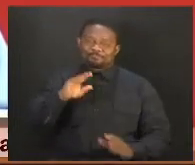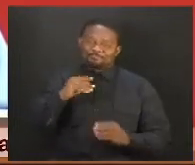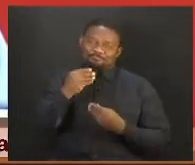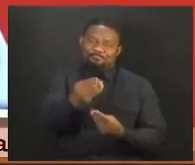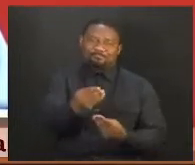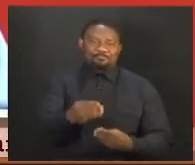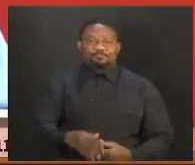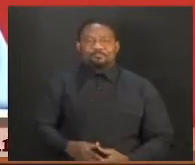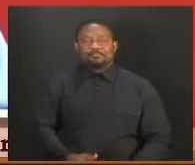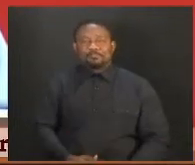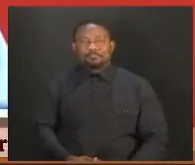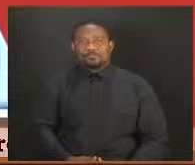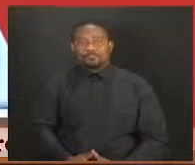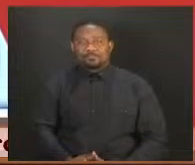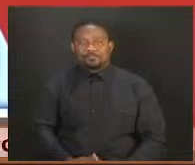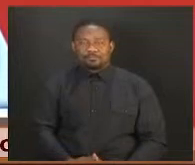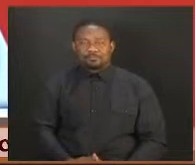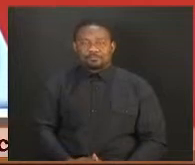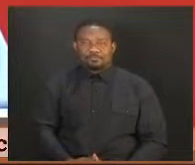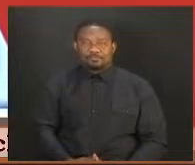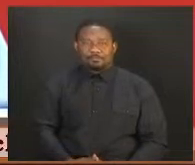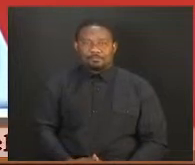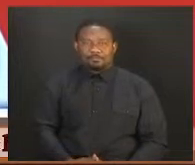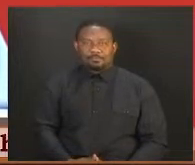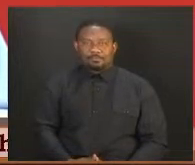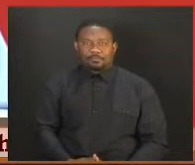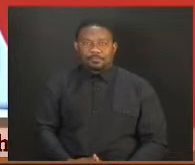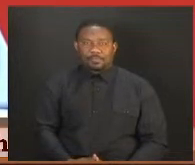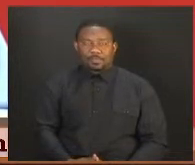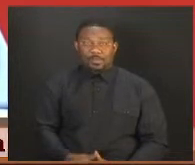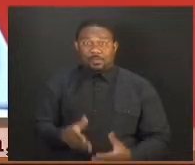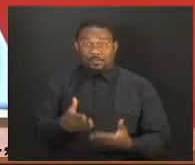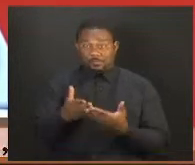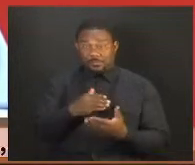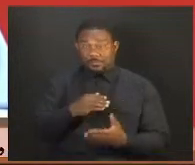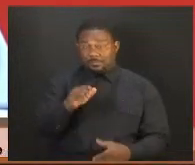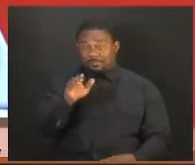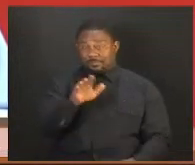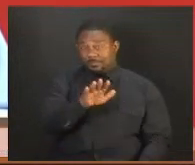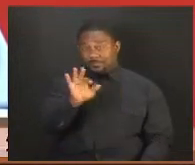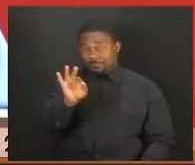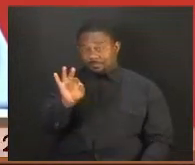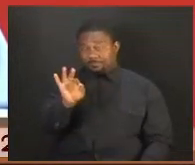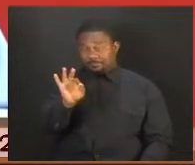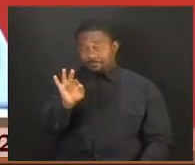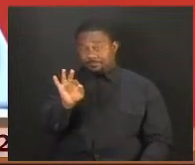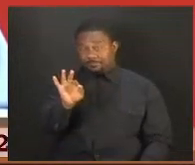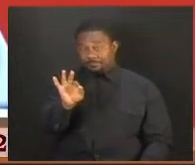Please, with that, we'll take page 59.